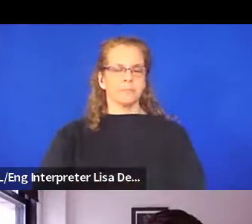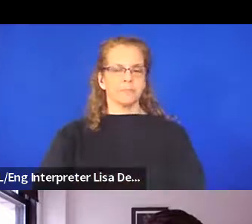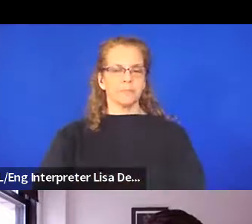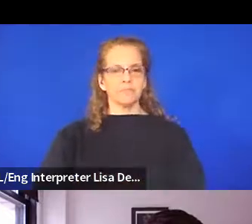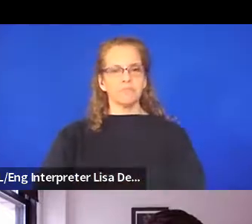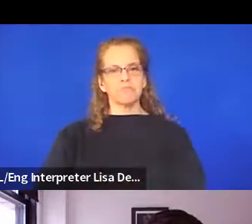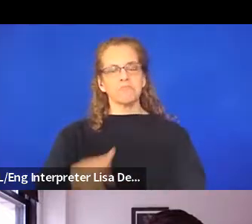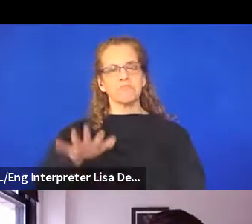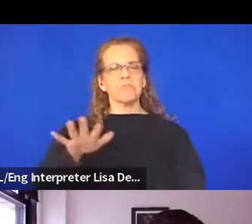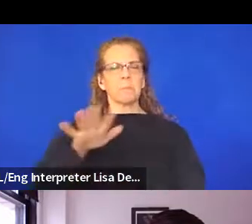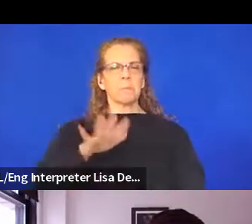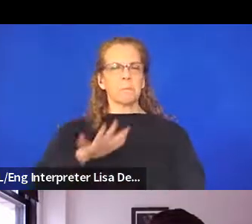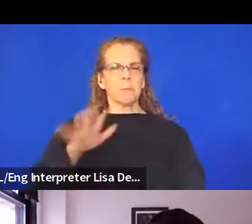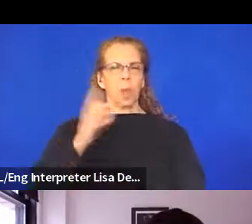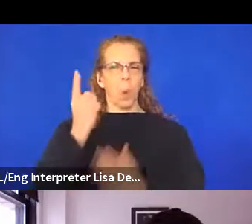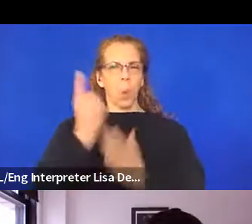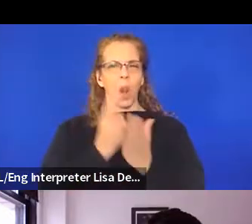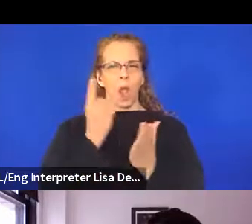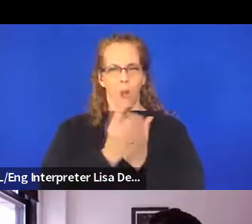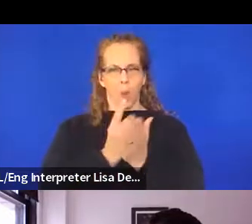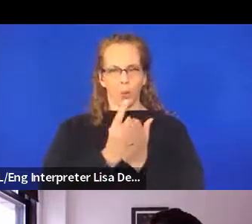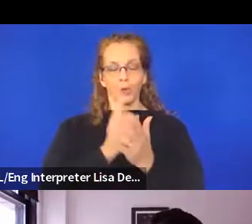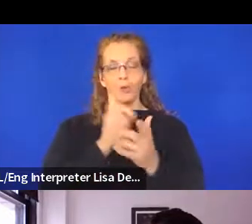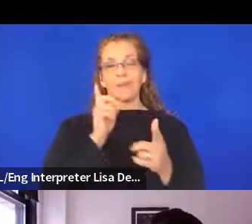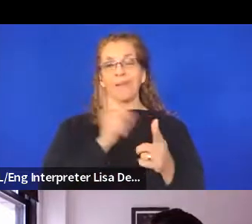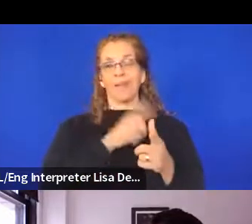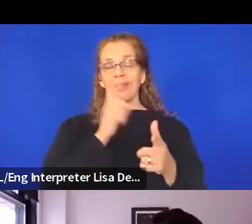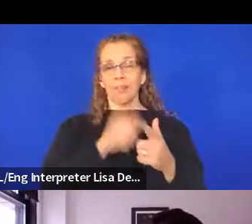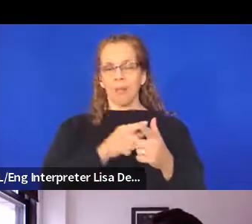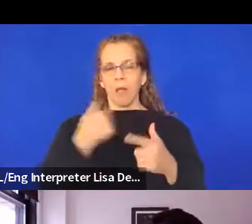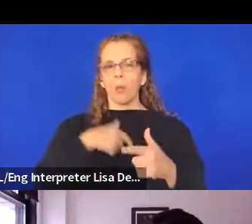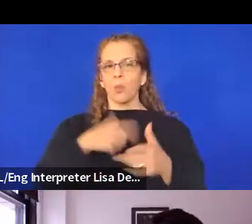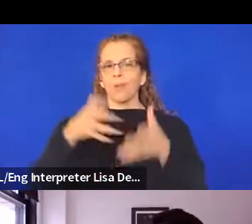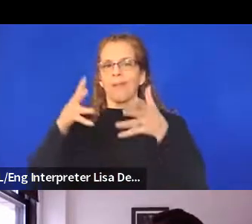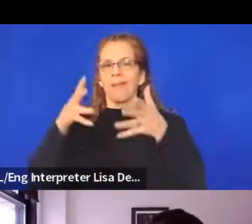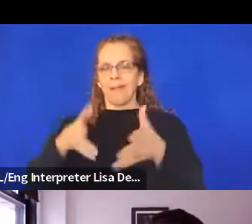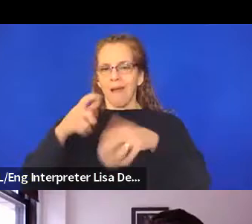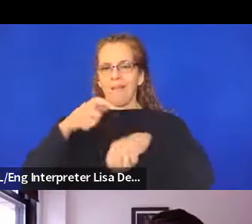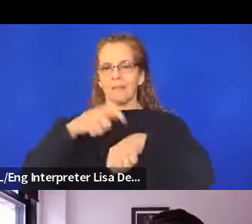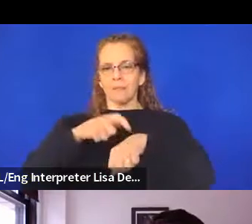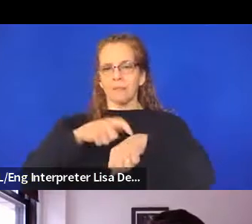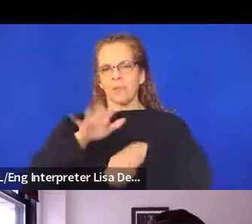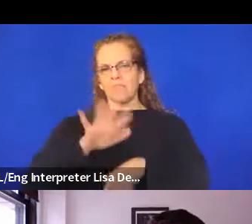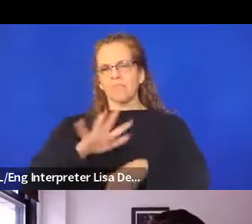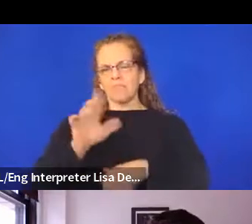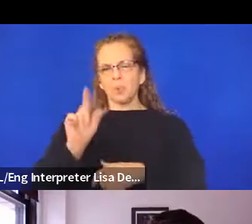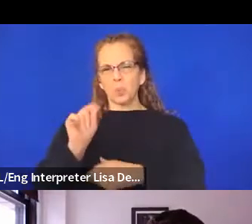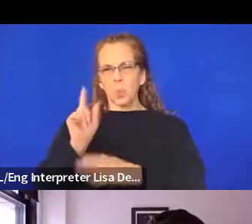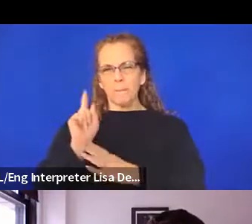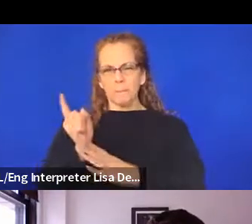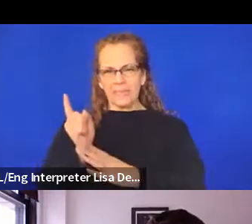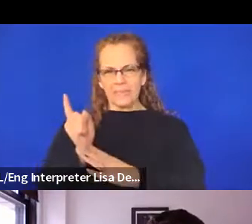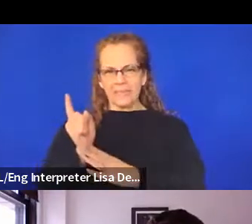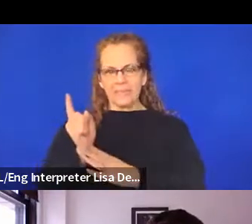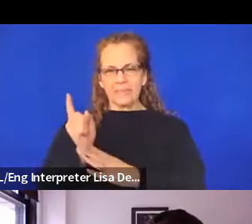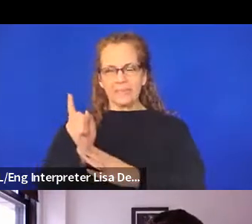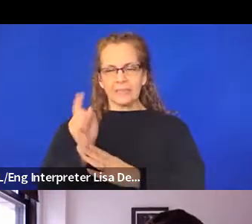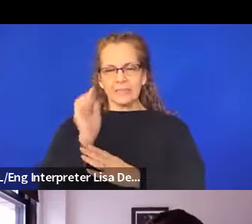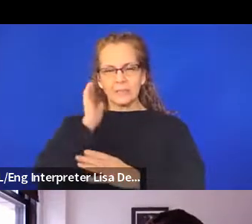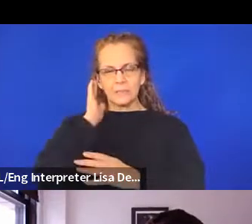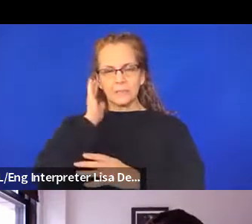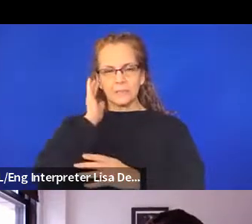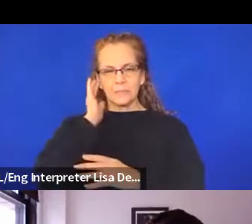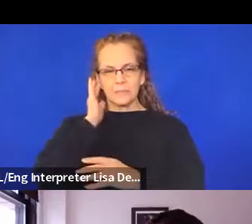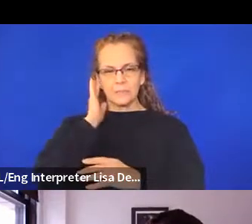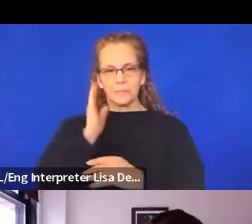an hour, and then we've intentionally left some time in the schedule, about 20 minutes at the end, for